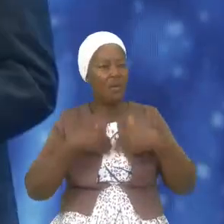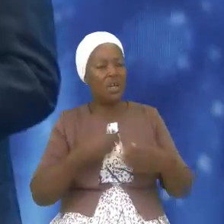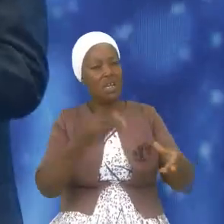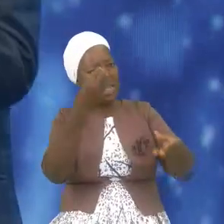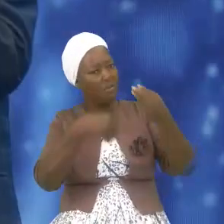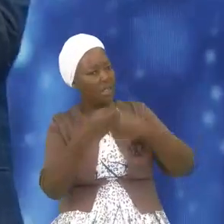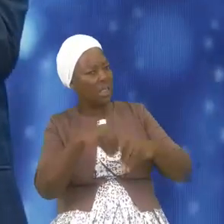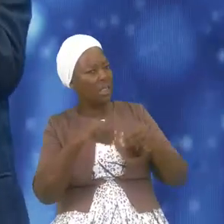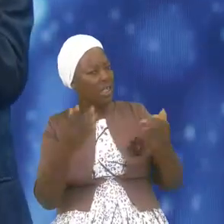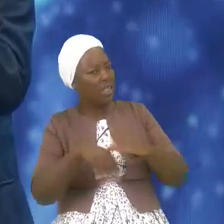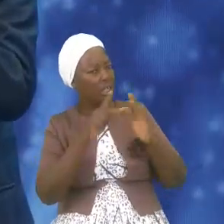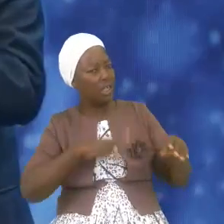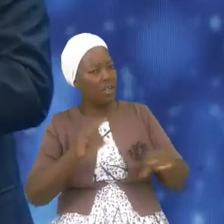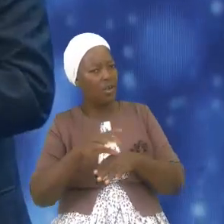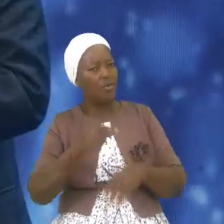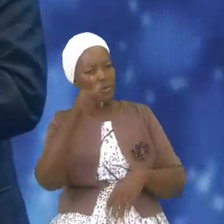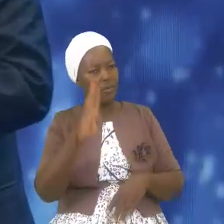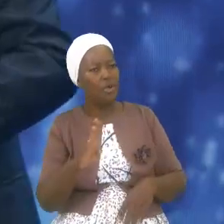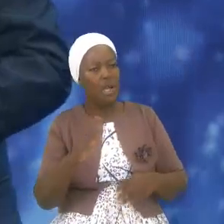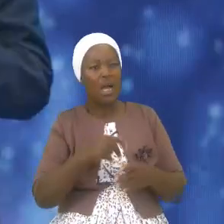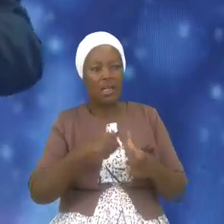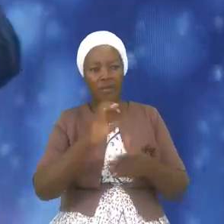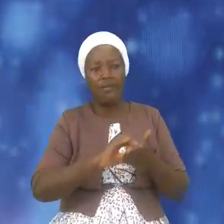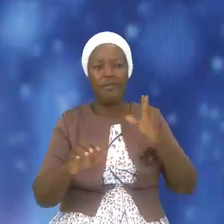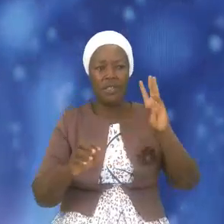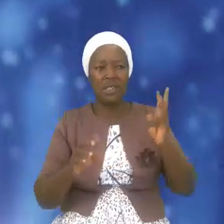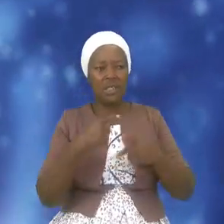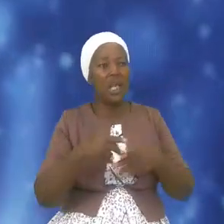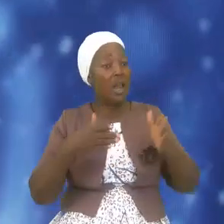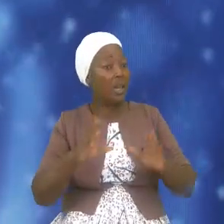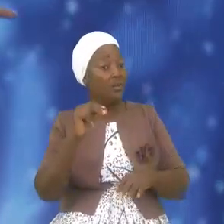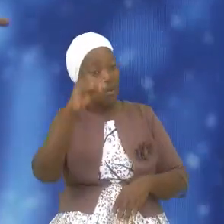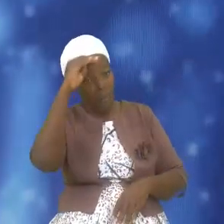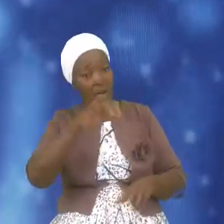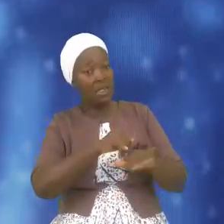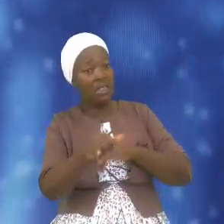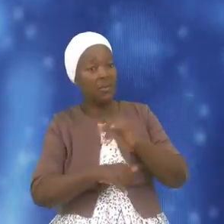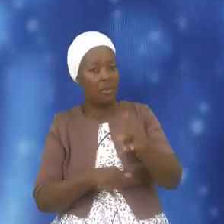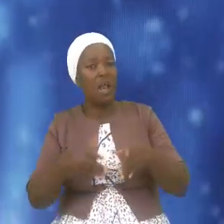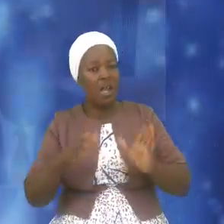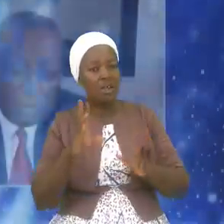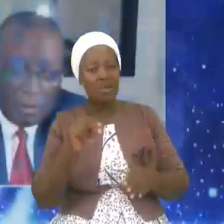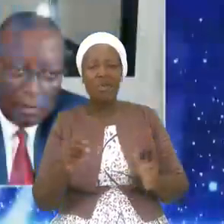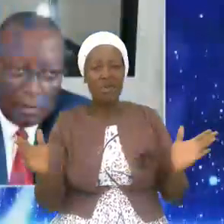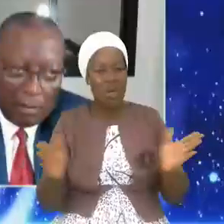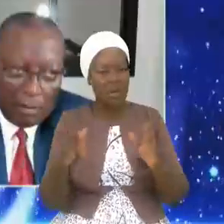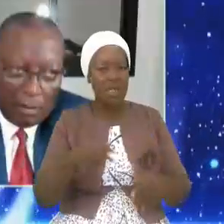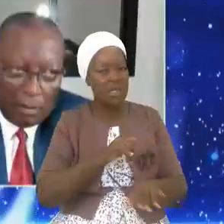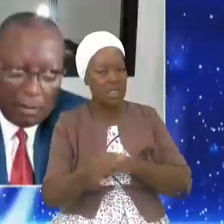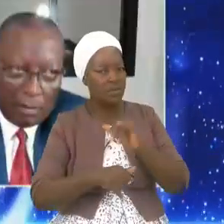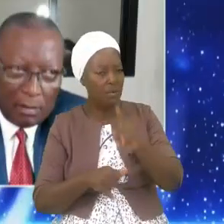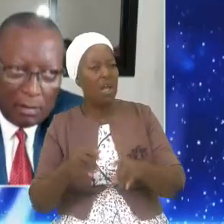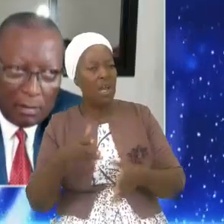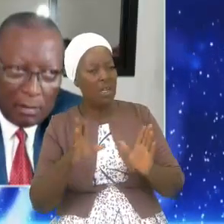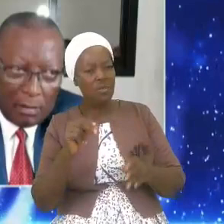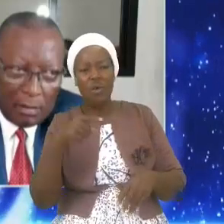no entertainer deceive you. And let no liar of a preacher deceive you. It